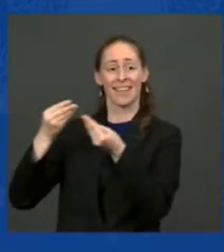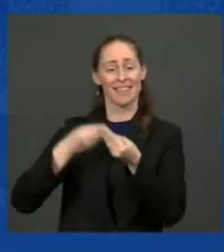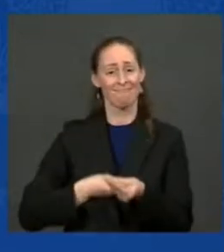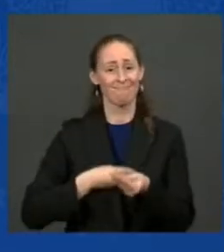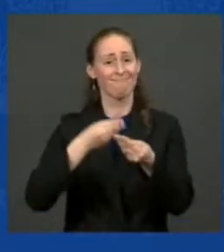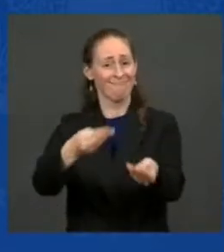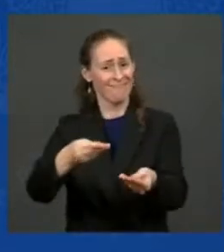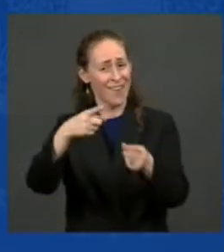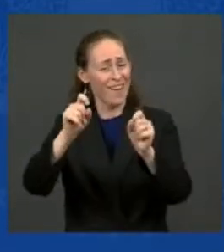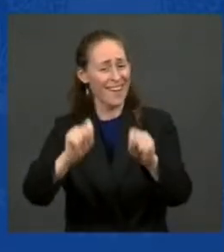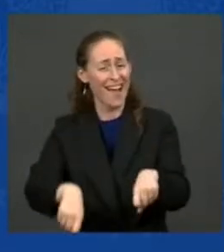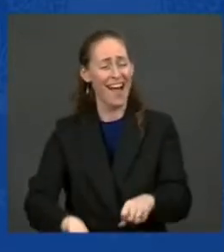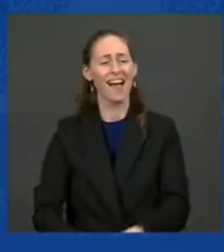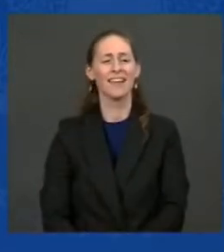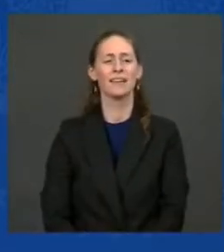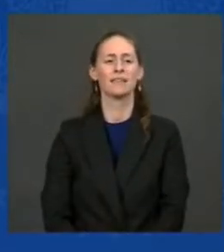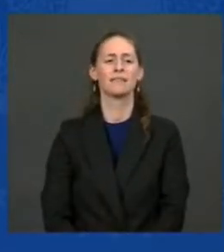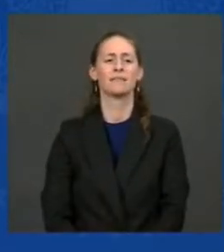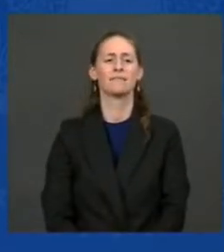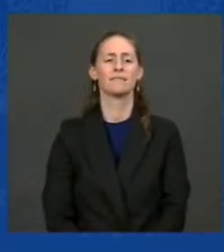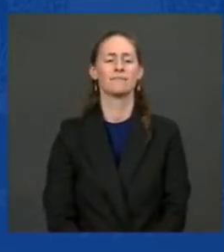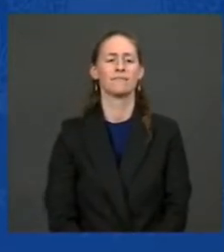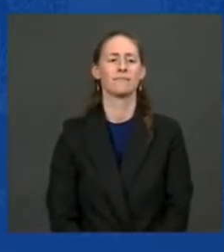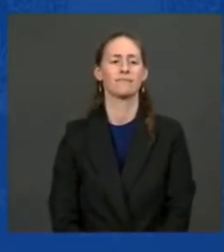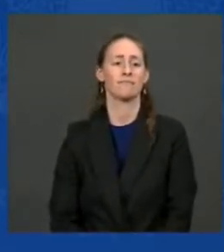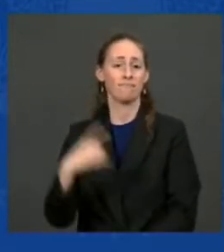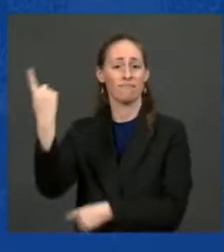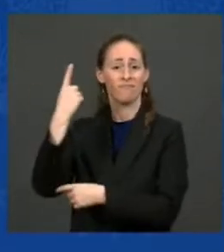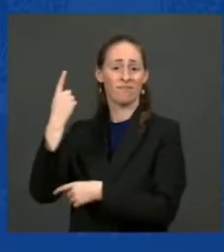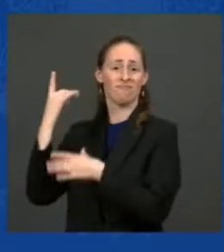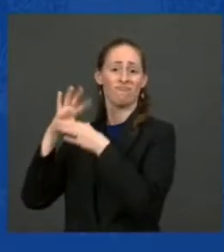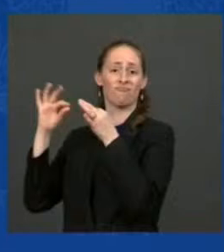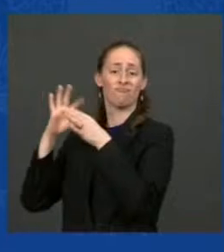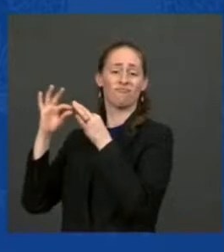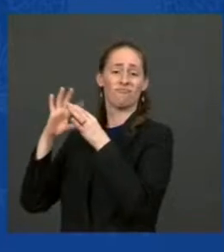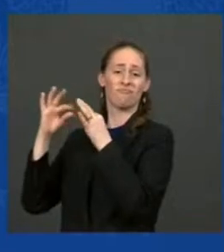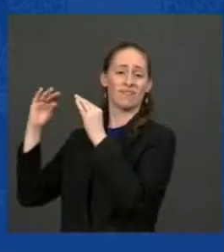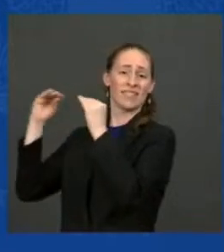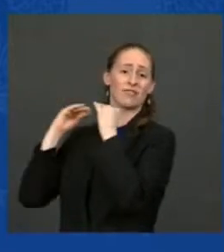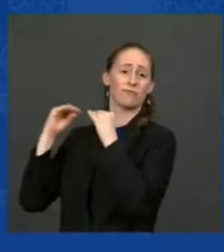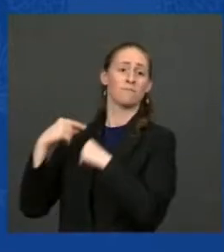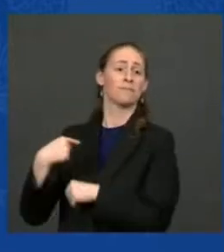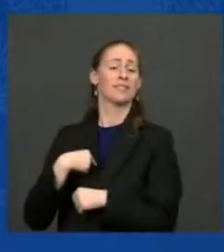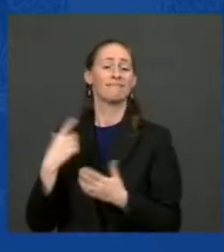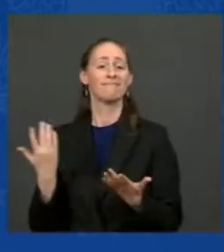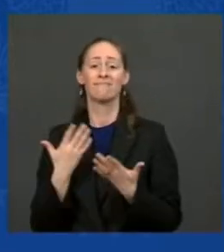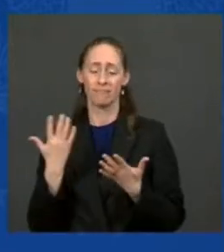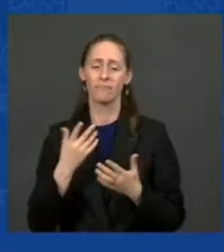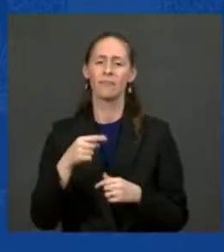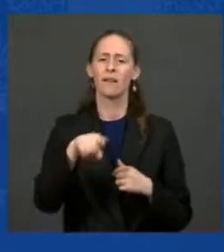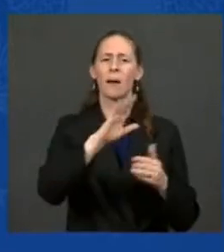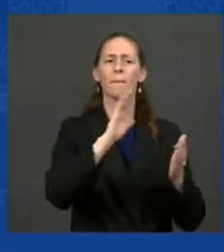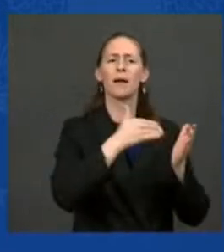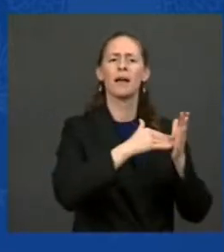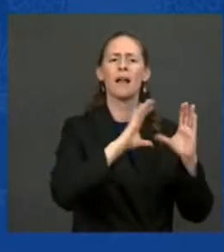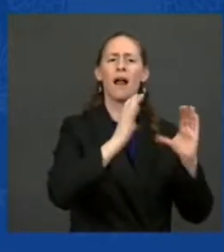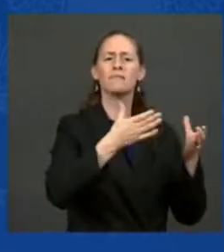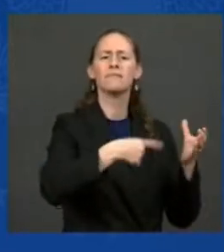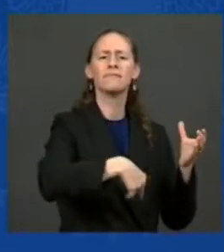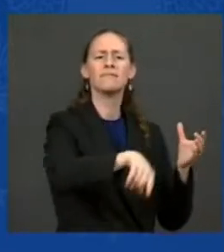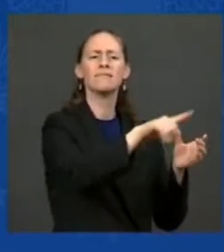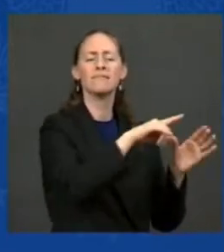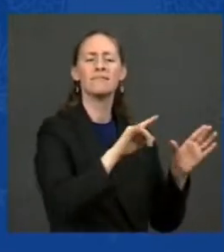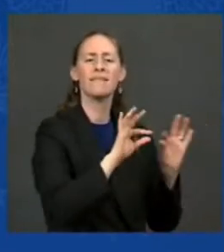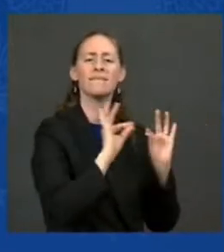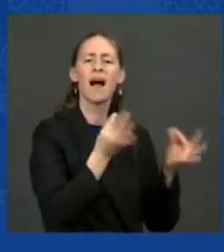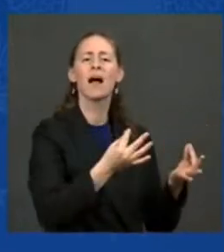I was taught, came from very modest means, no Horatio Alger story, but very modest means,